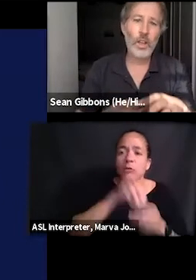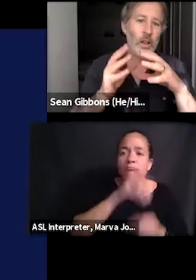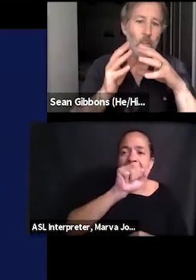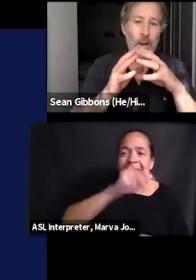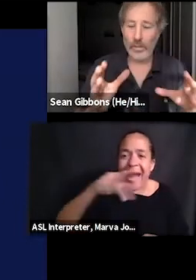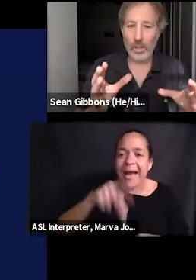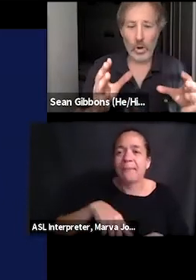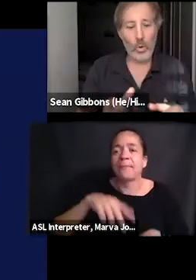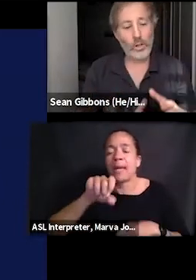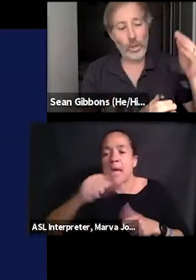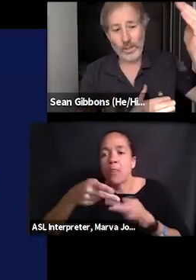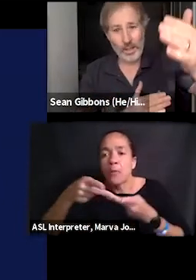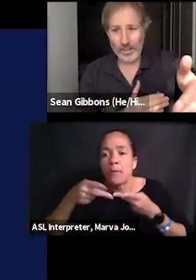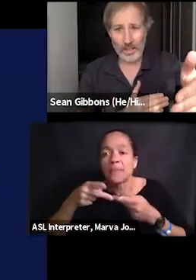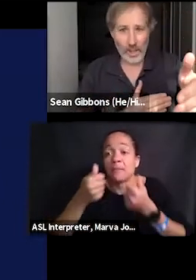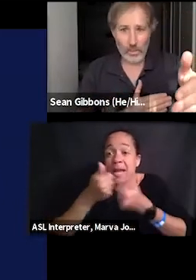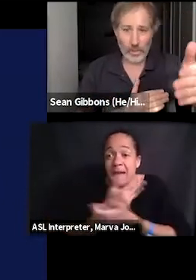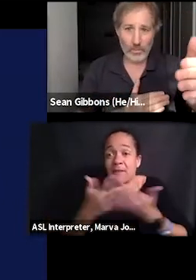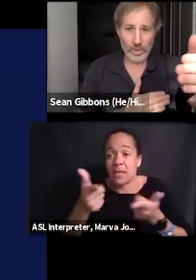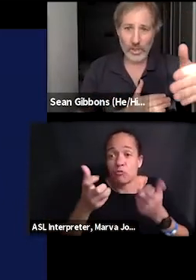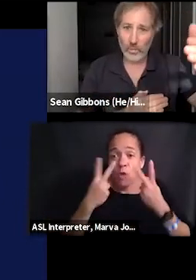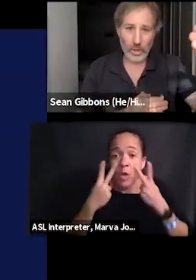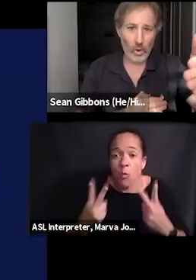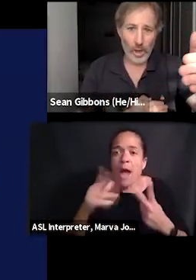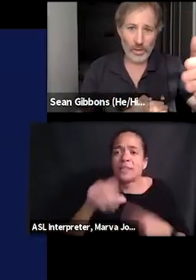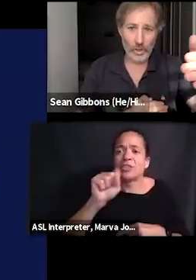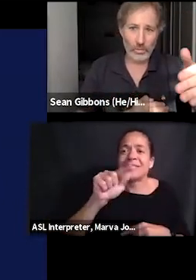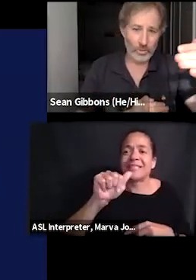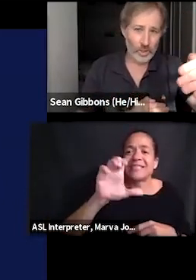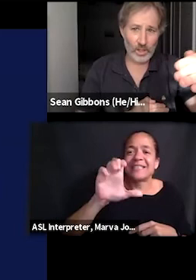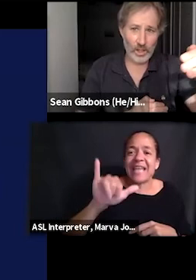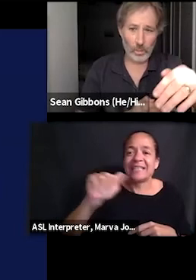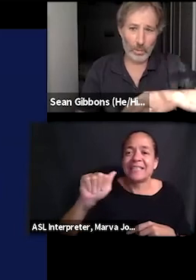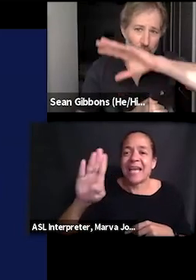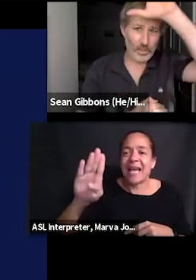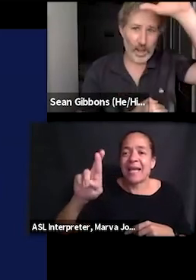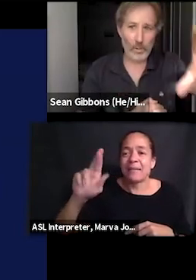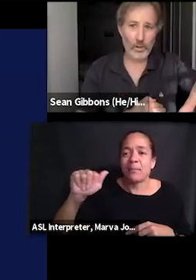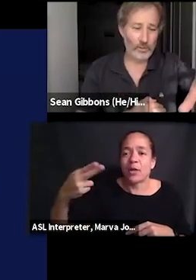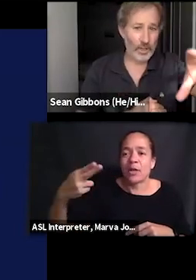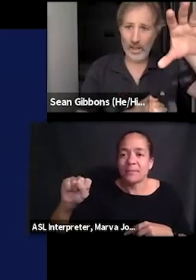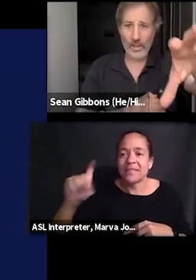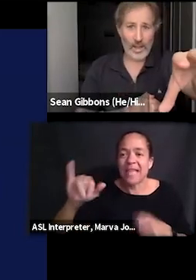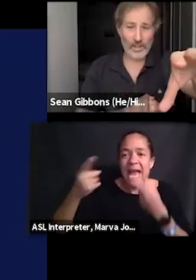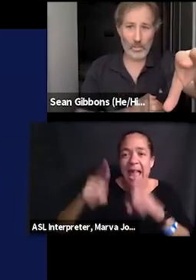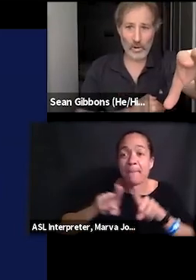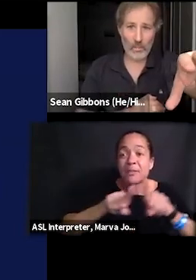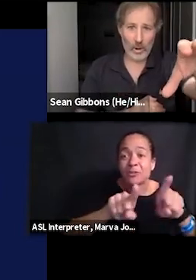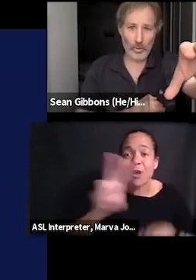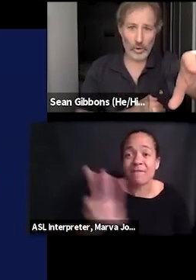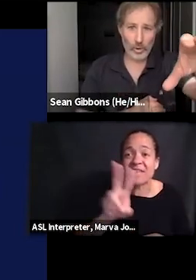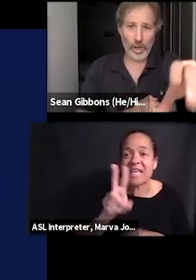inbox. But everything you want to watch, whether that's that Stacey Abrams conversation with Nicole Hannah-Jones at the 16-19 Project that happened during V, that's up